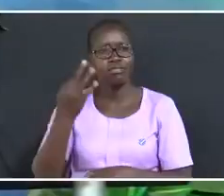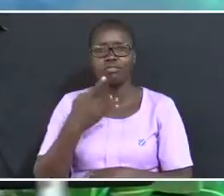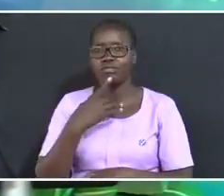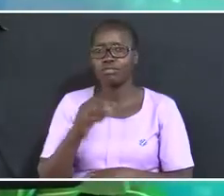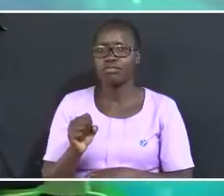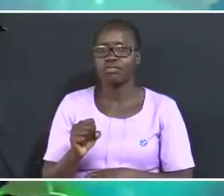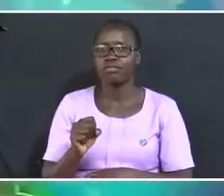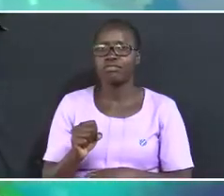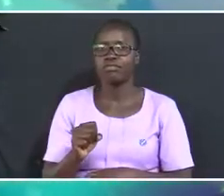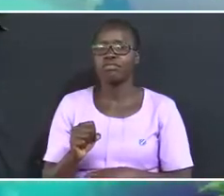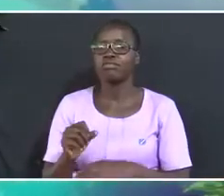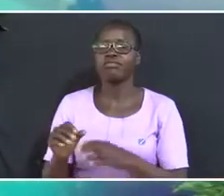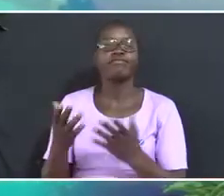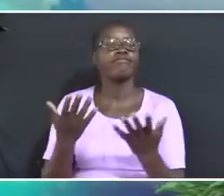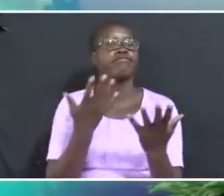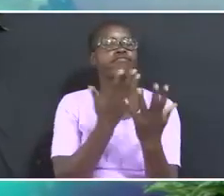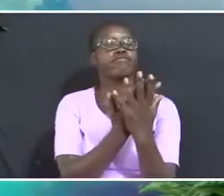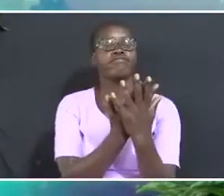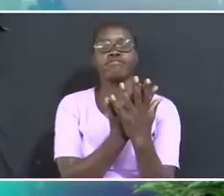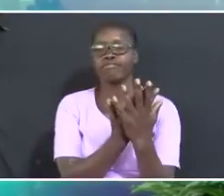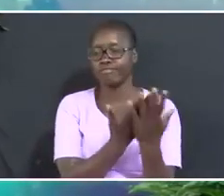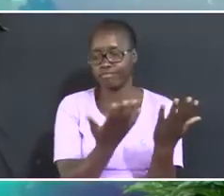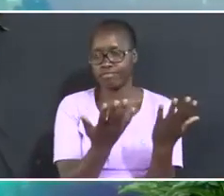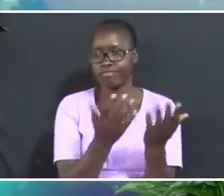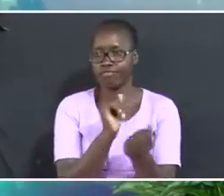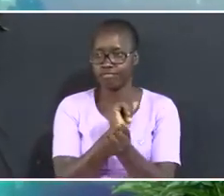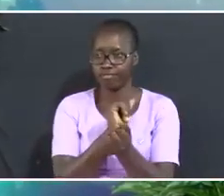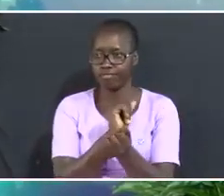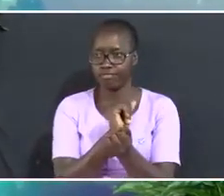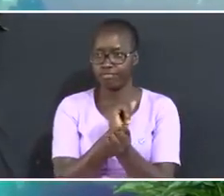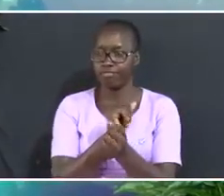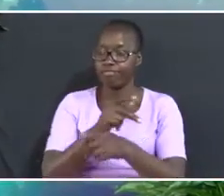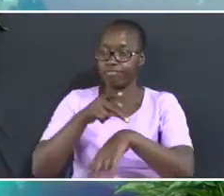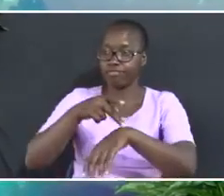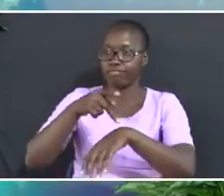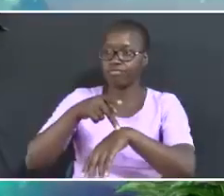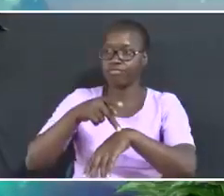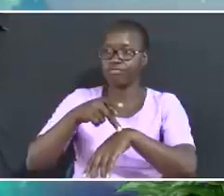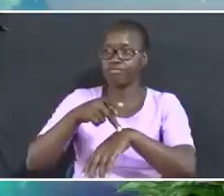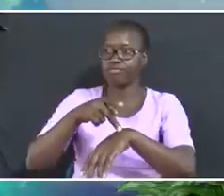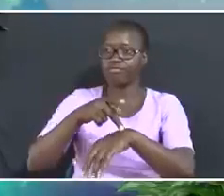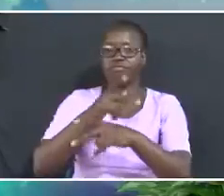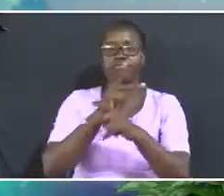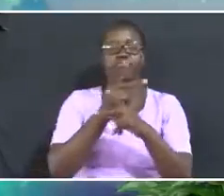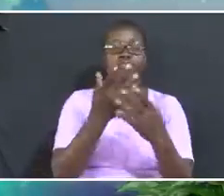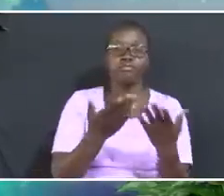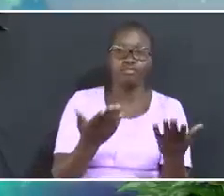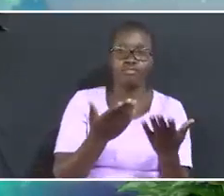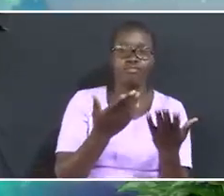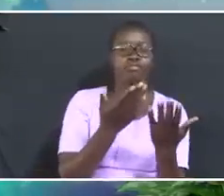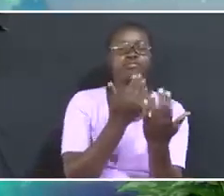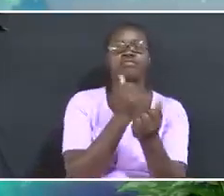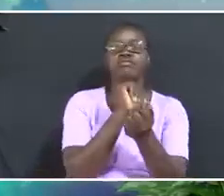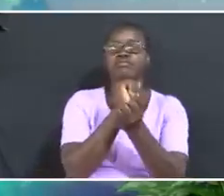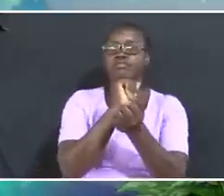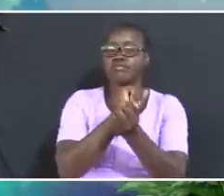him in prison. Verse 5 says, Peter was therefore kept in prison.